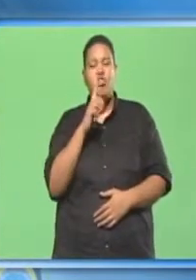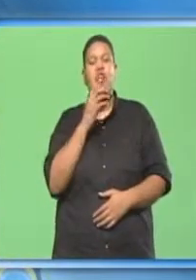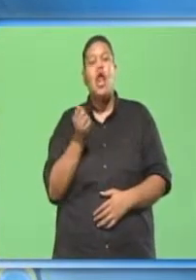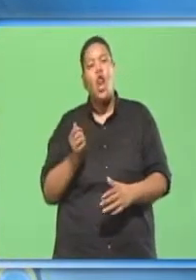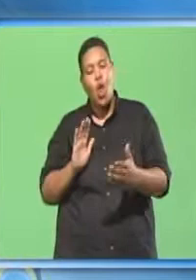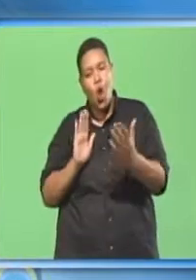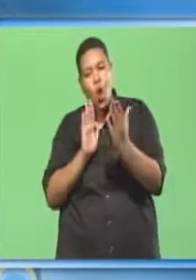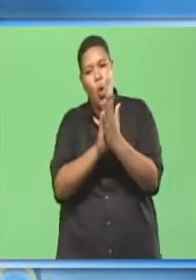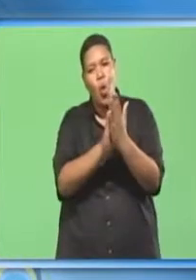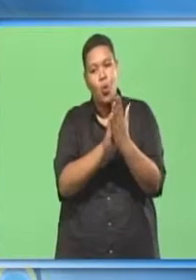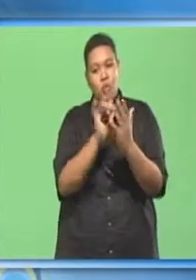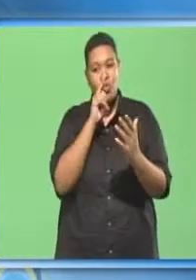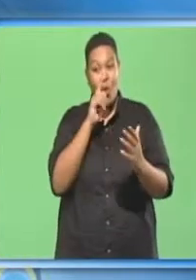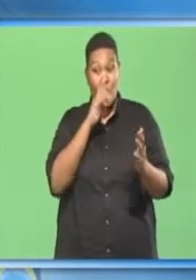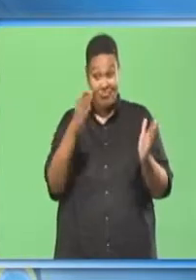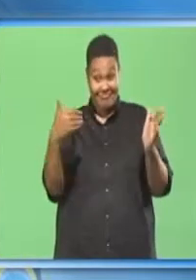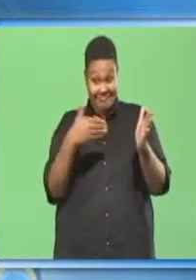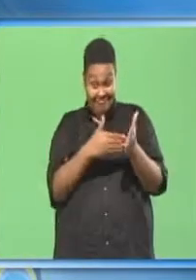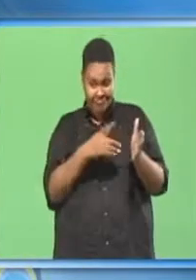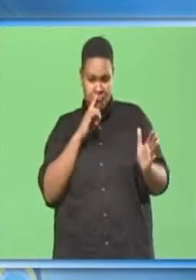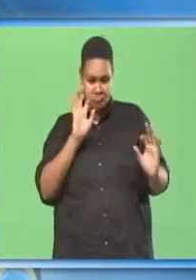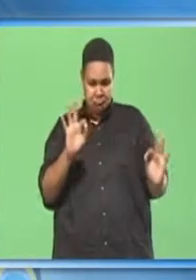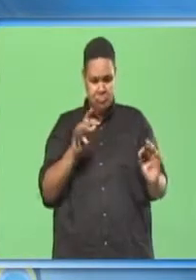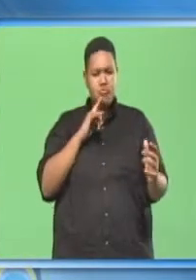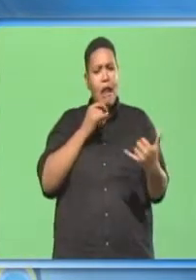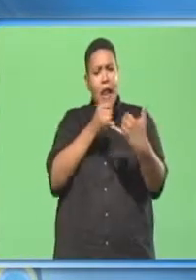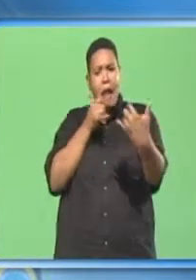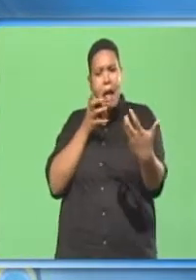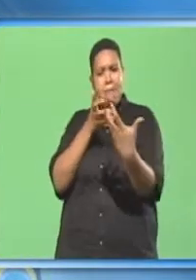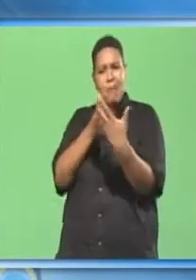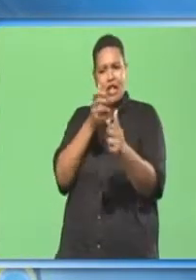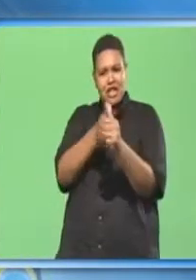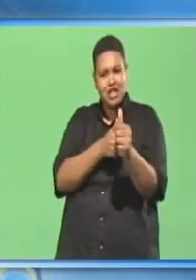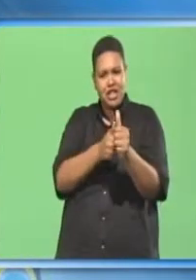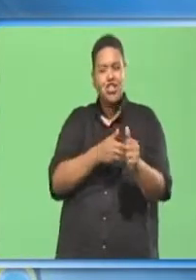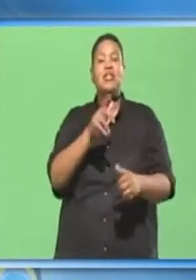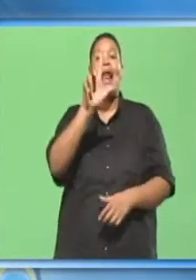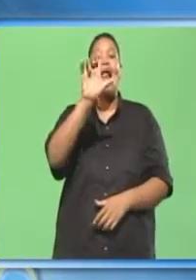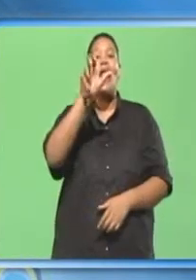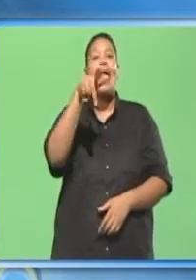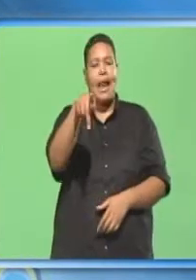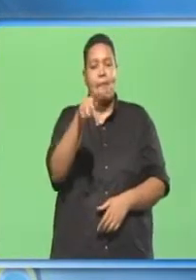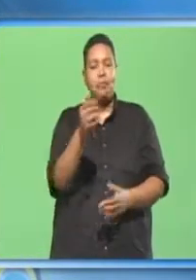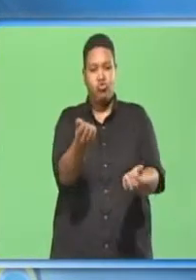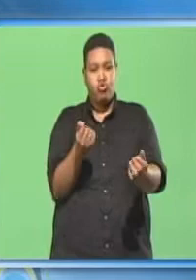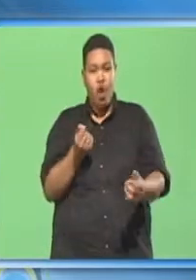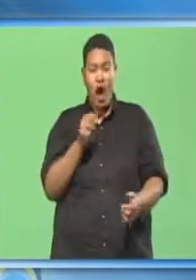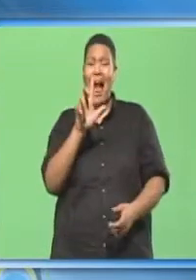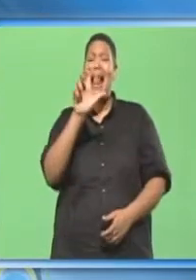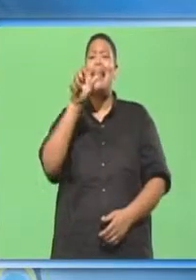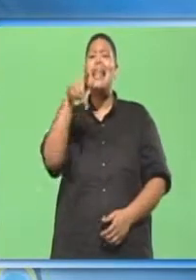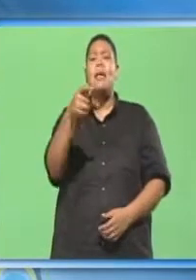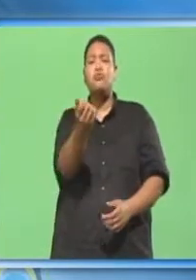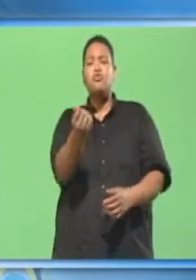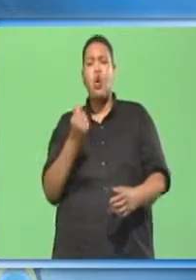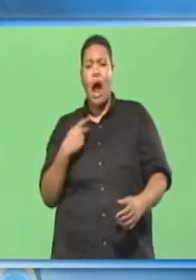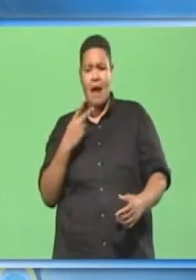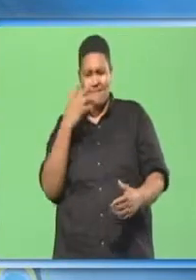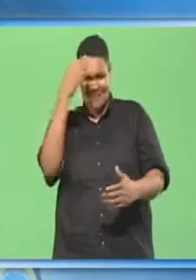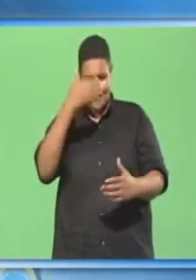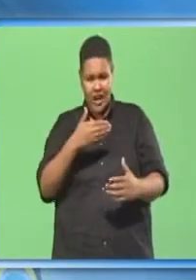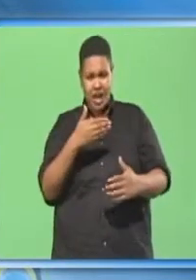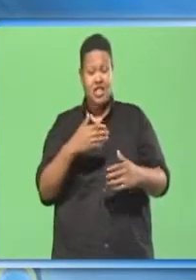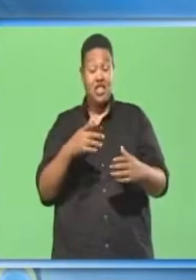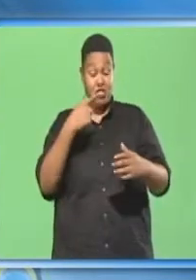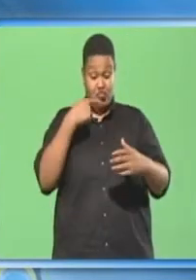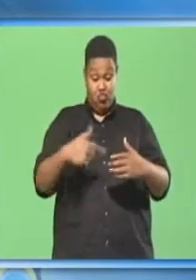so the carcass and the face of the drawer are in line with each other. Lip drawers. Lip drawers have the face of the drawer